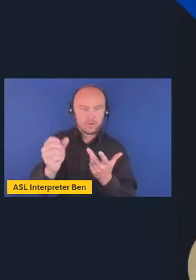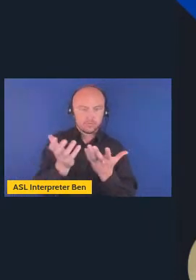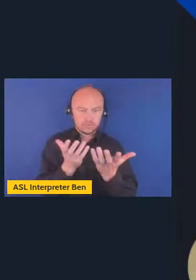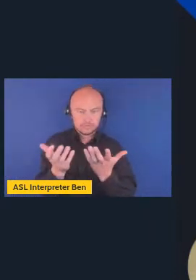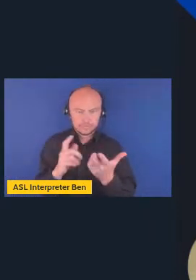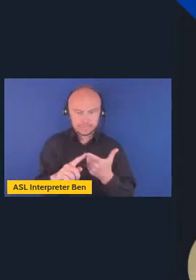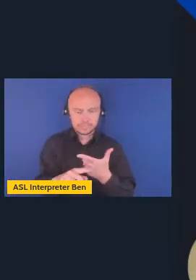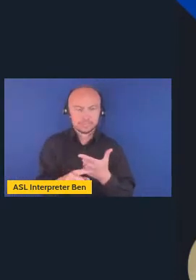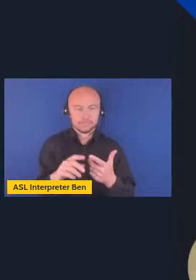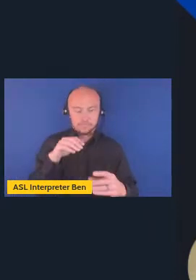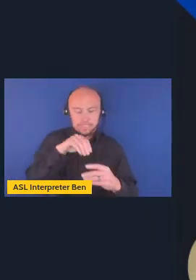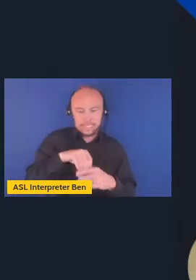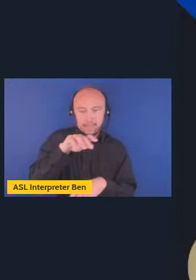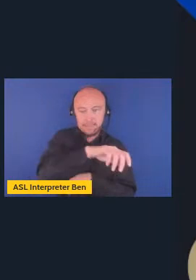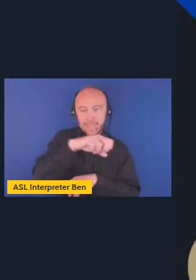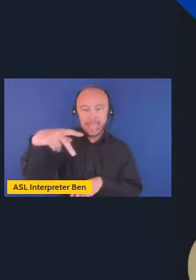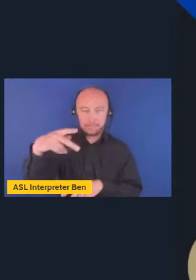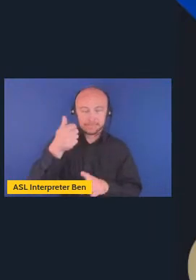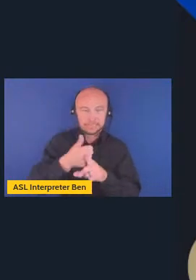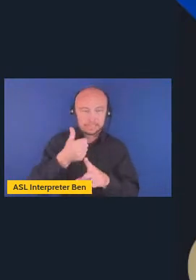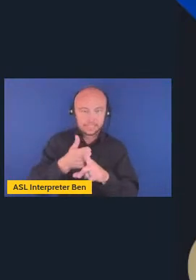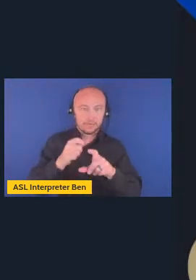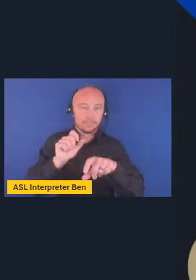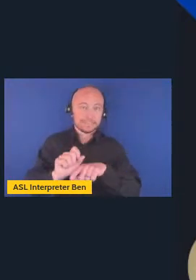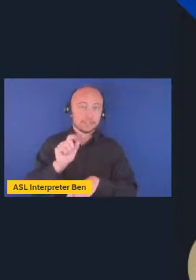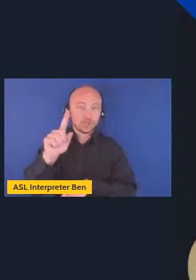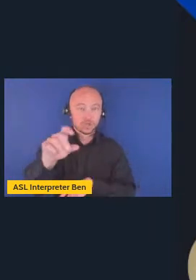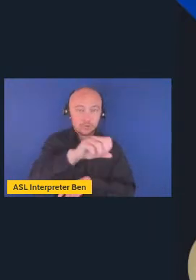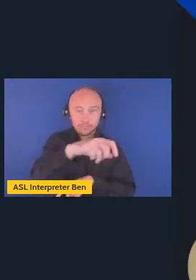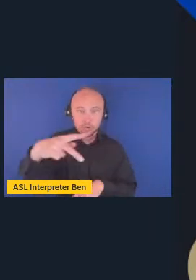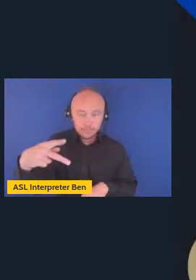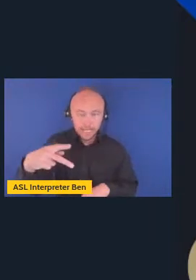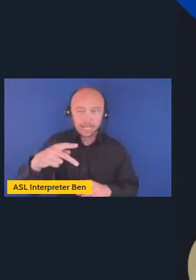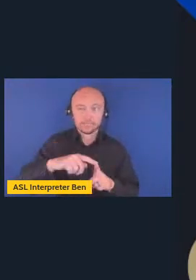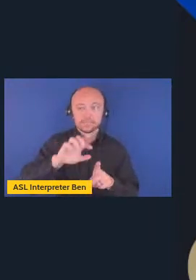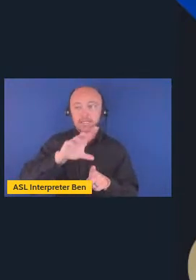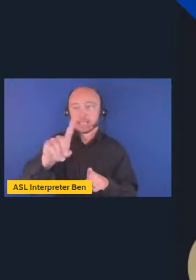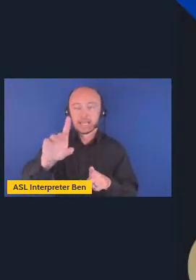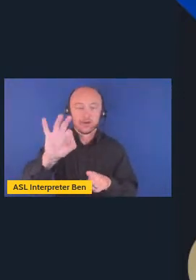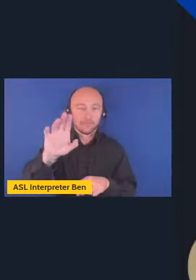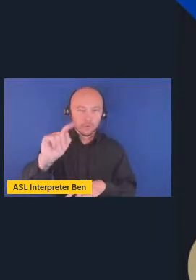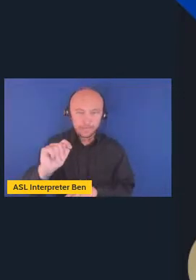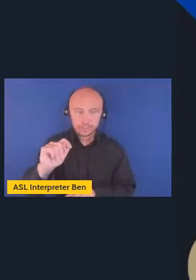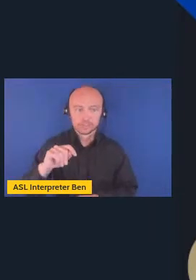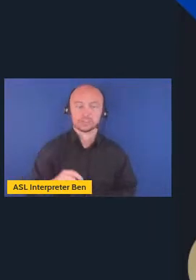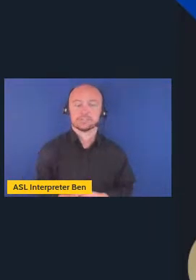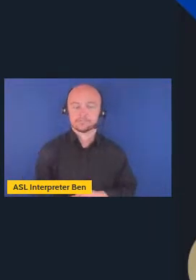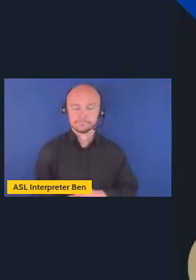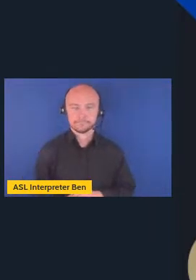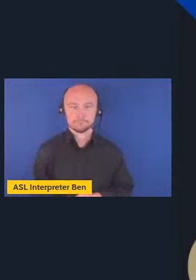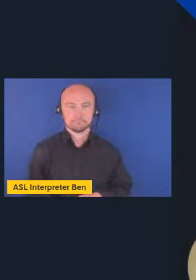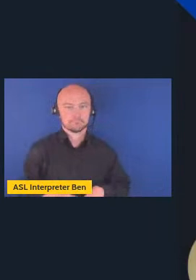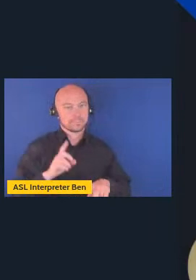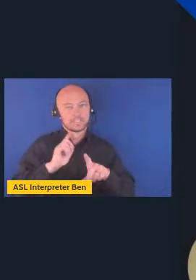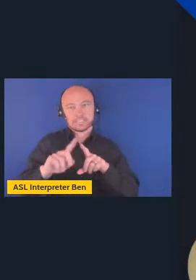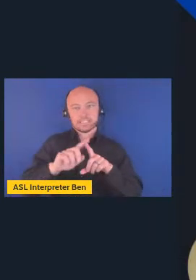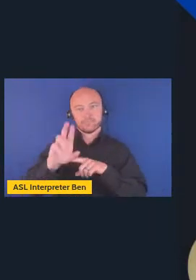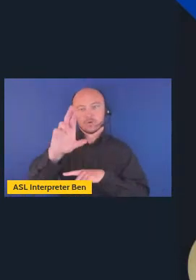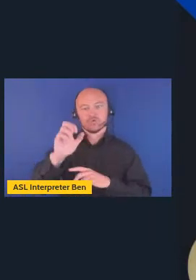in apps. So it was deployment apps or CloudFormation stacks. It was just a different way of